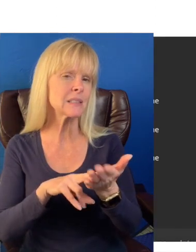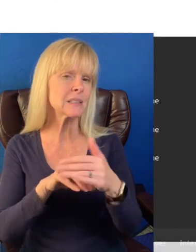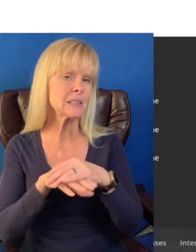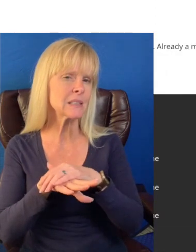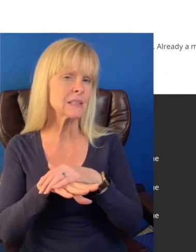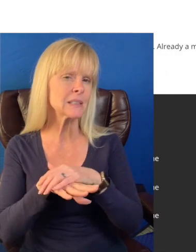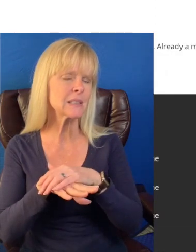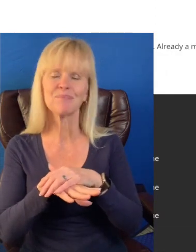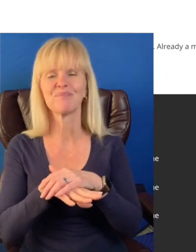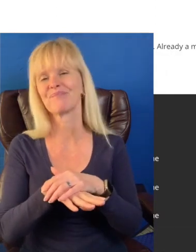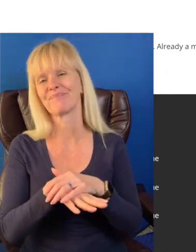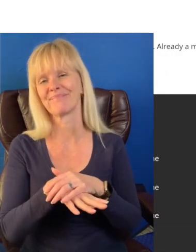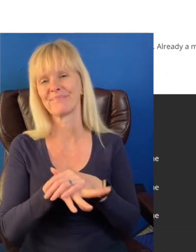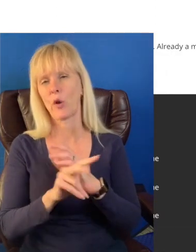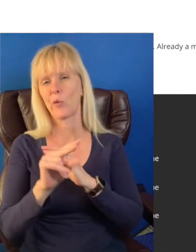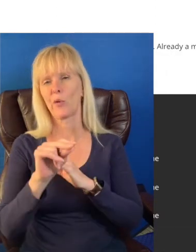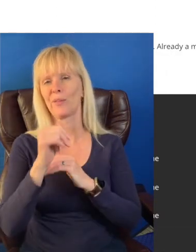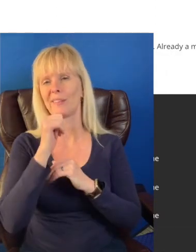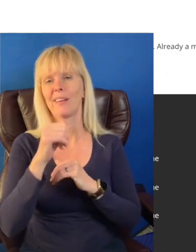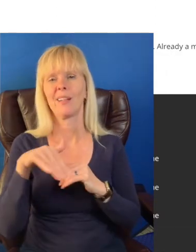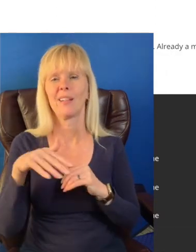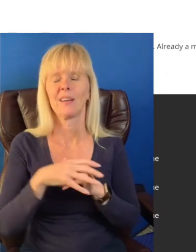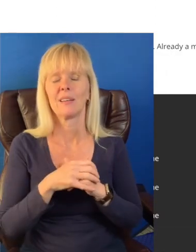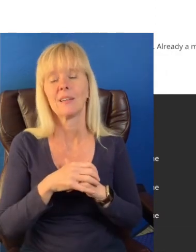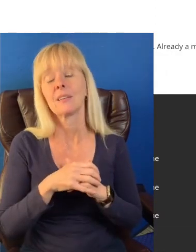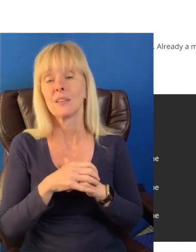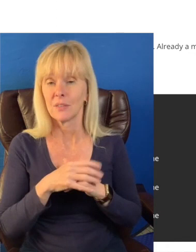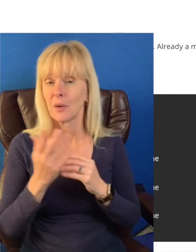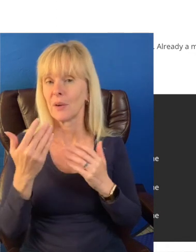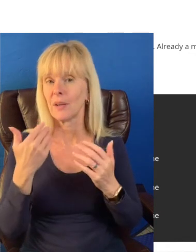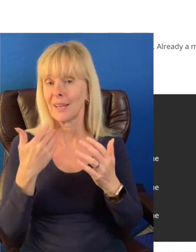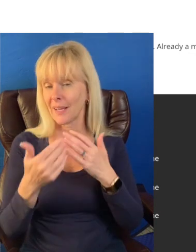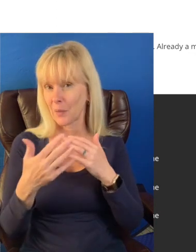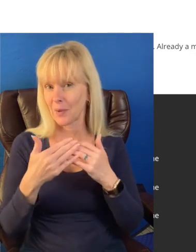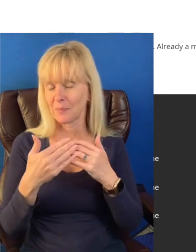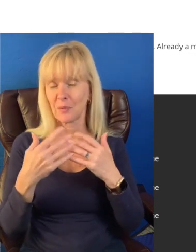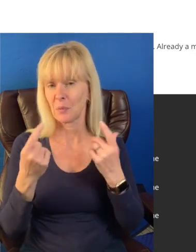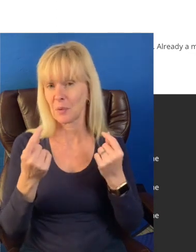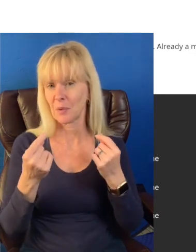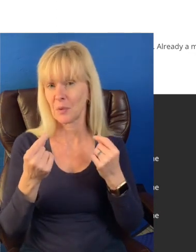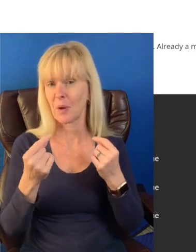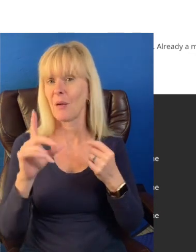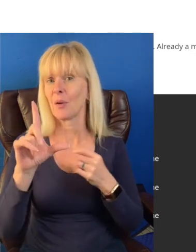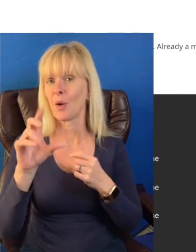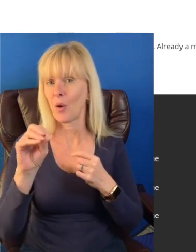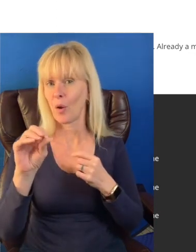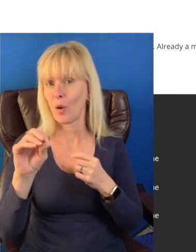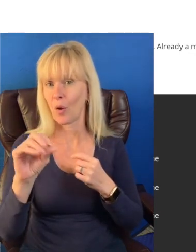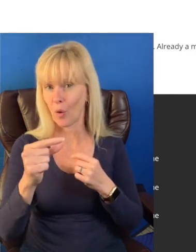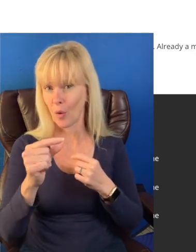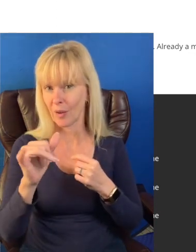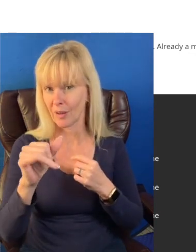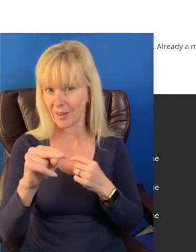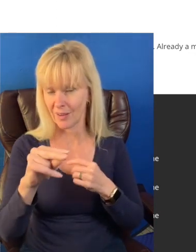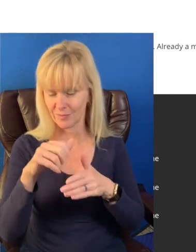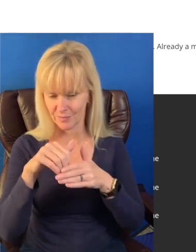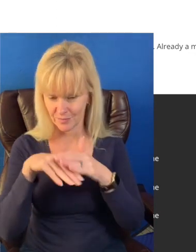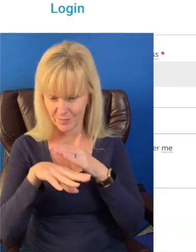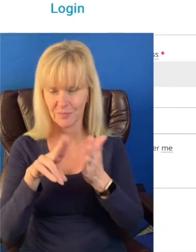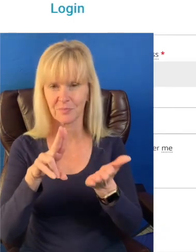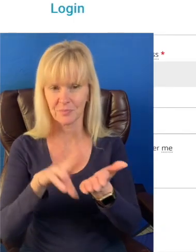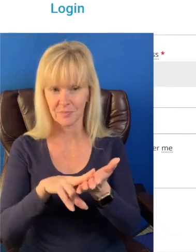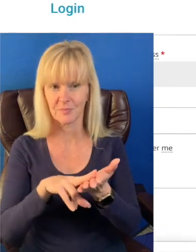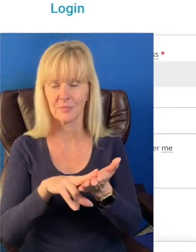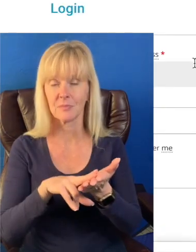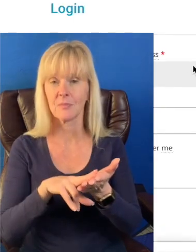in. And it does not look like that. So then I would go to log in right here, and